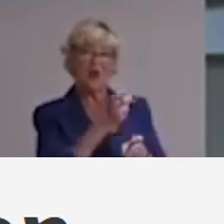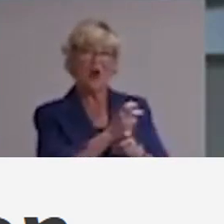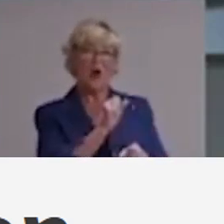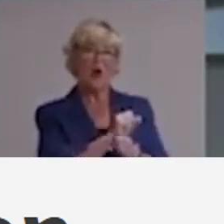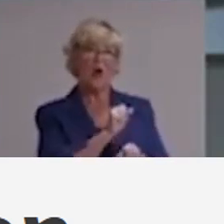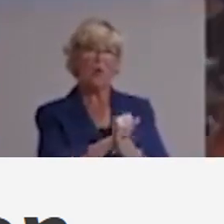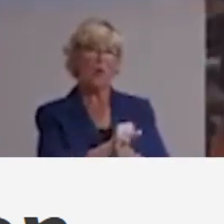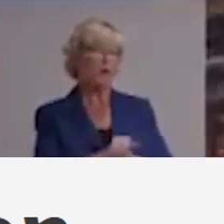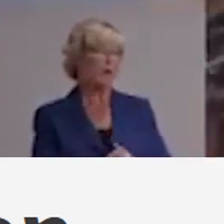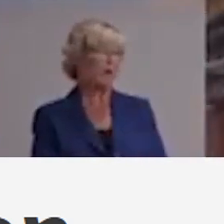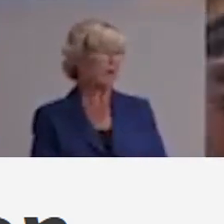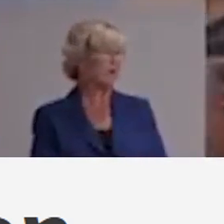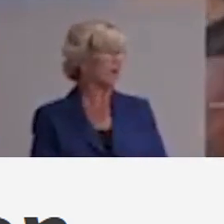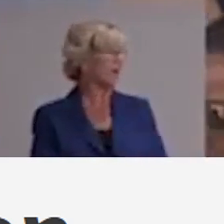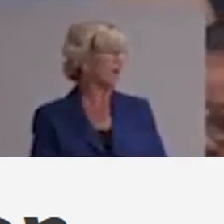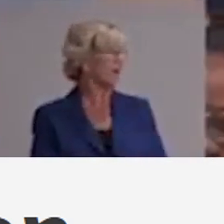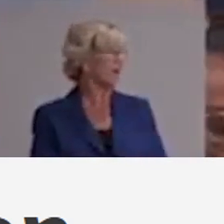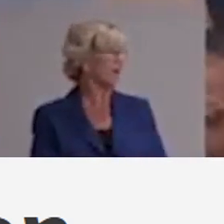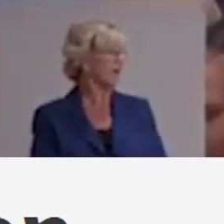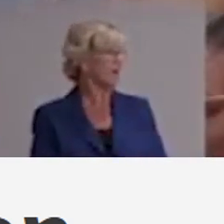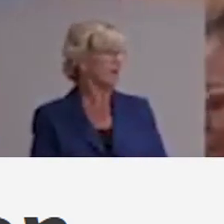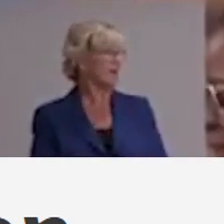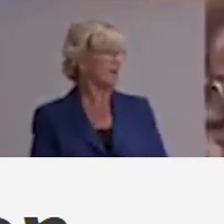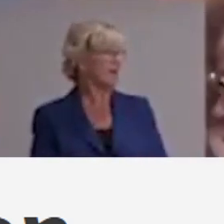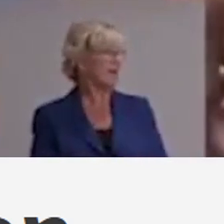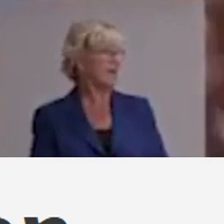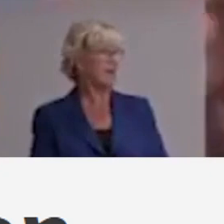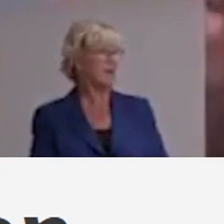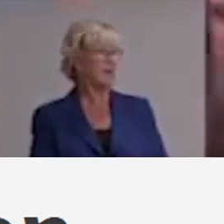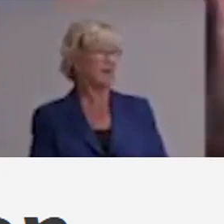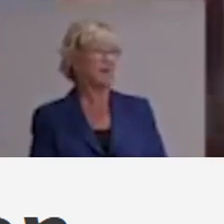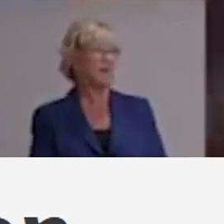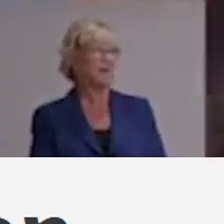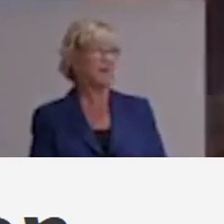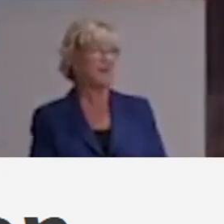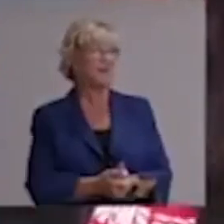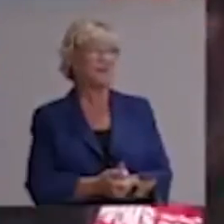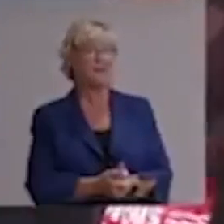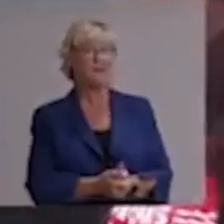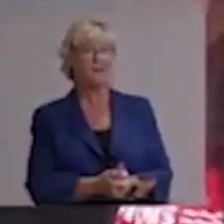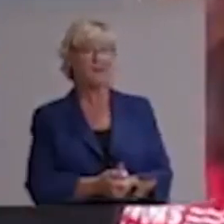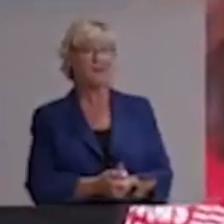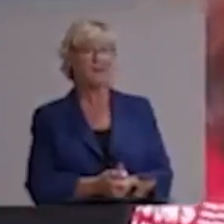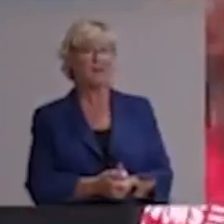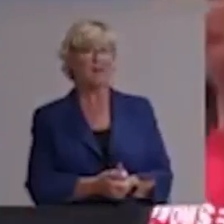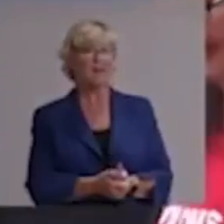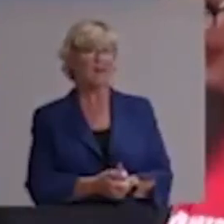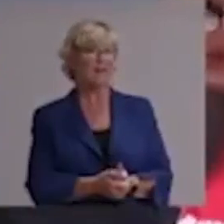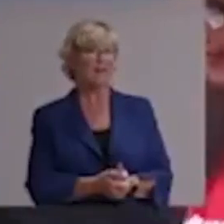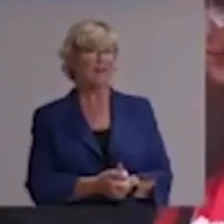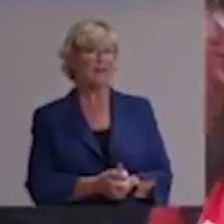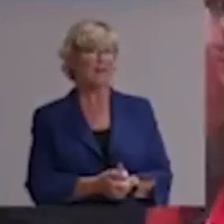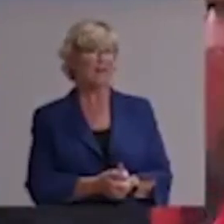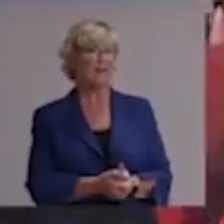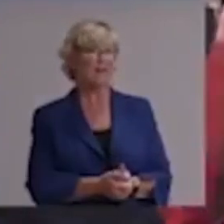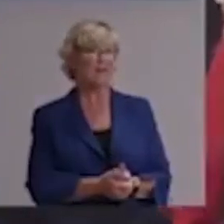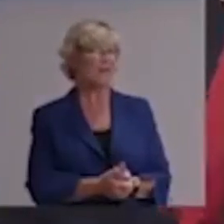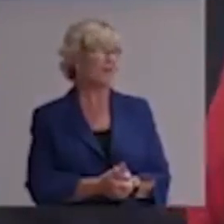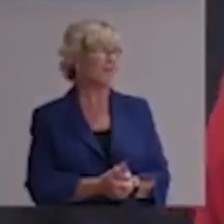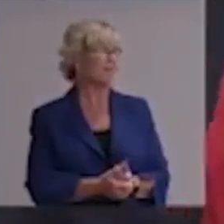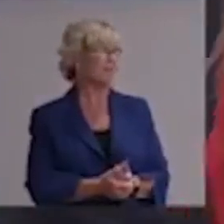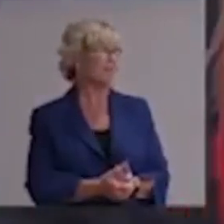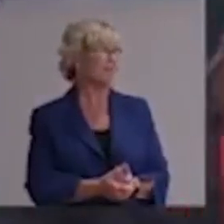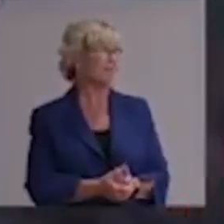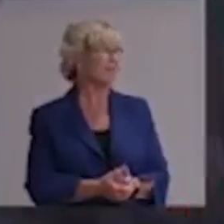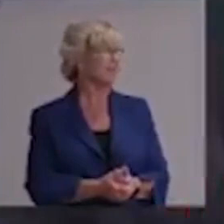struck down by the courts because this technology does not exist. Lawsuits have already been filed,